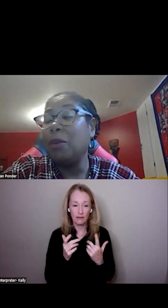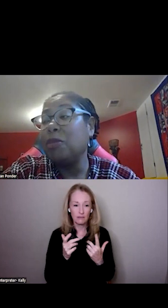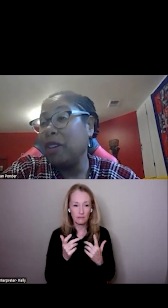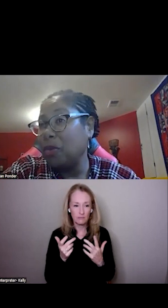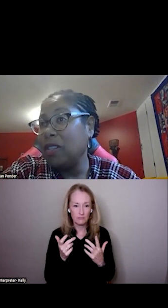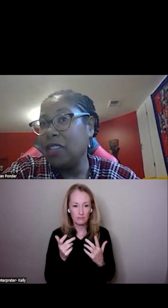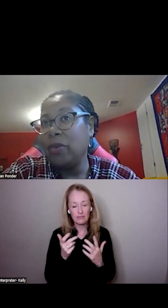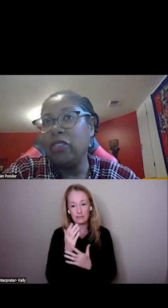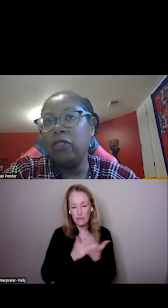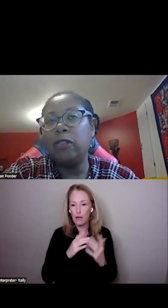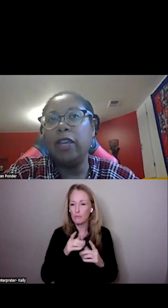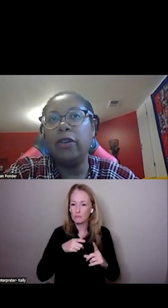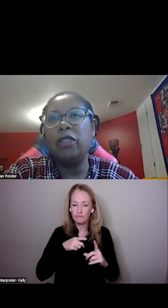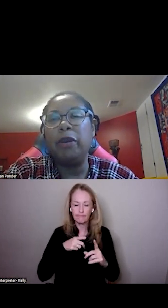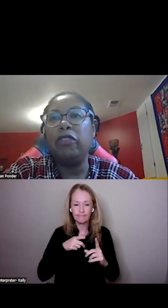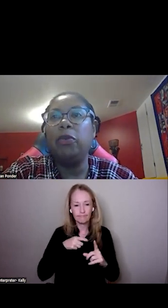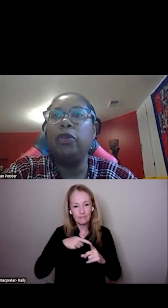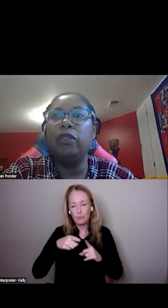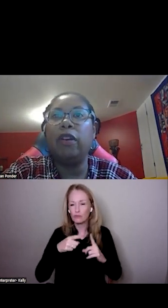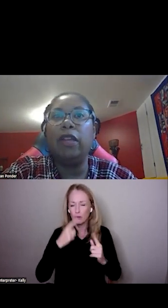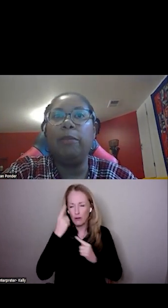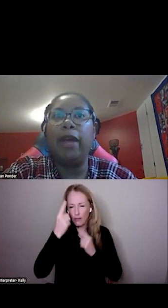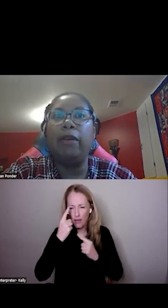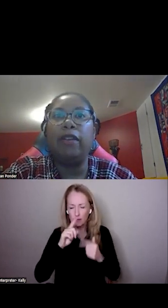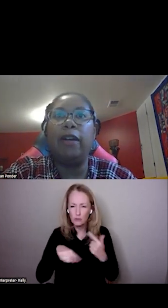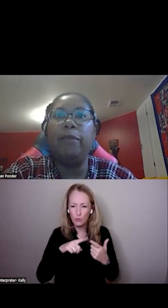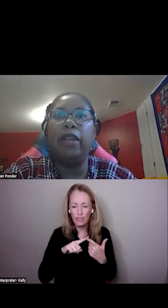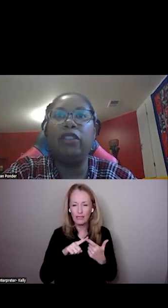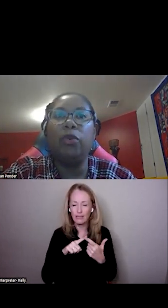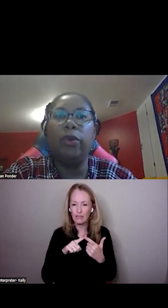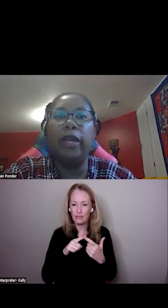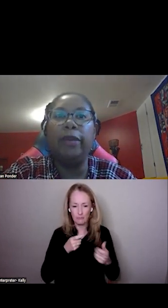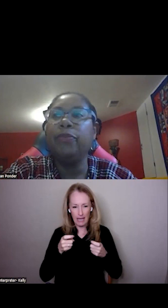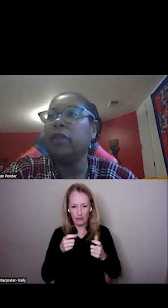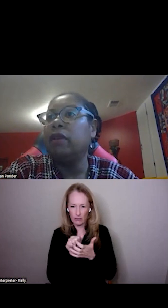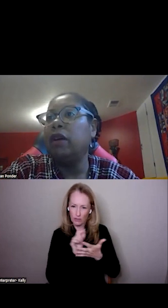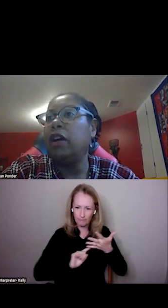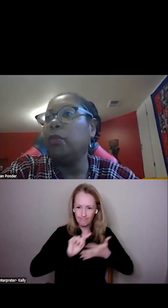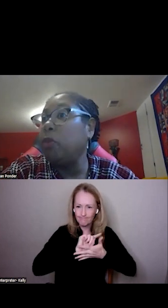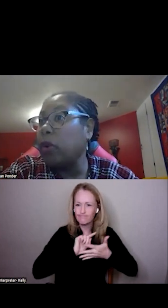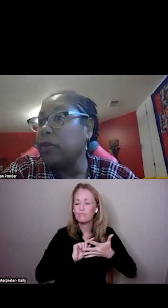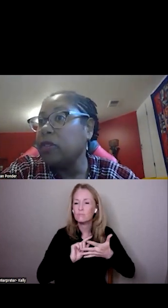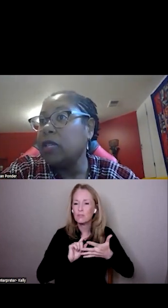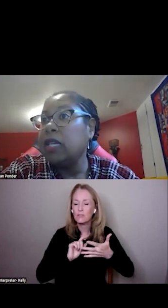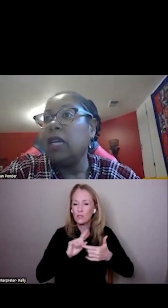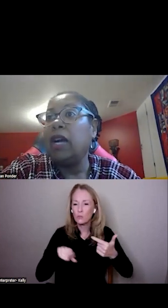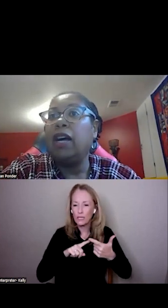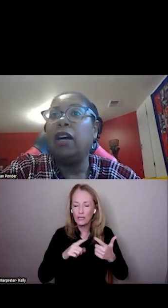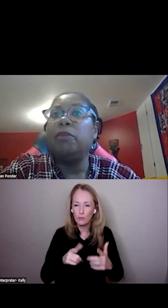There are some special considerations there, especially when you're talking about mandatory